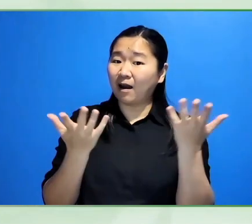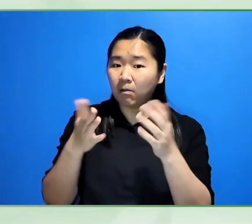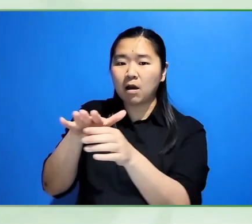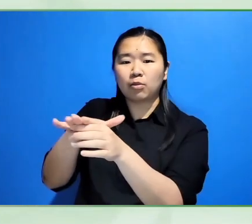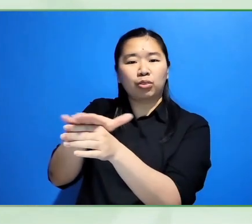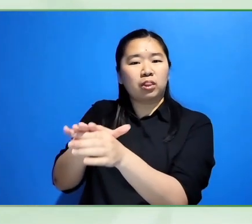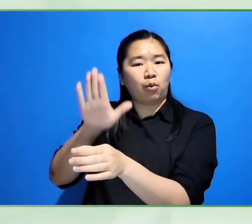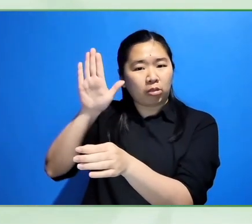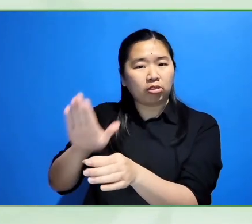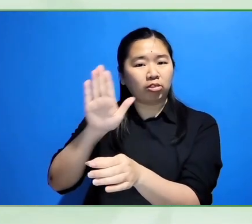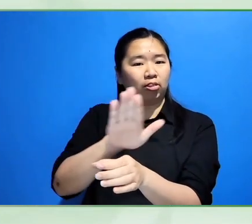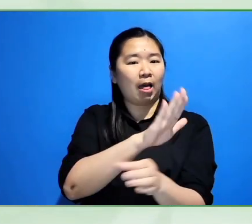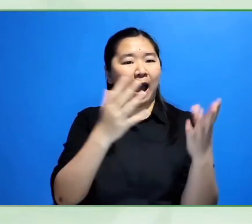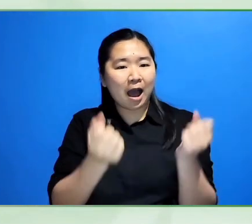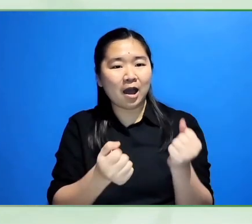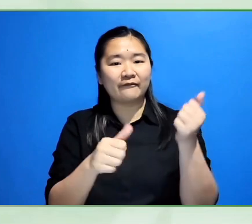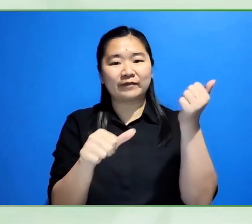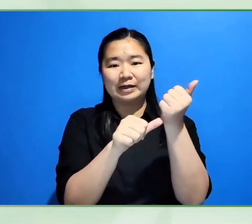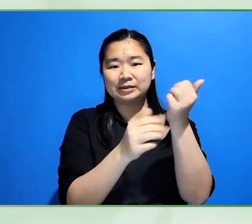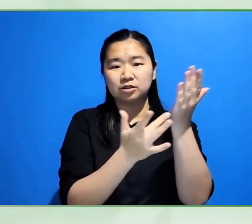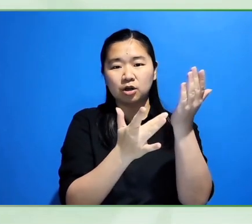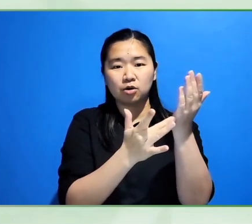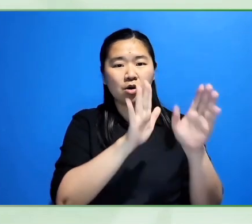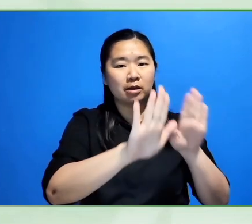Do I need to push? Or?